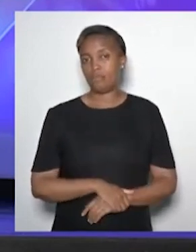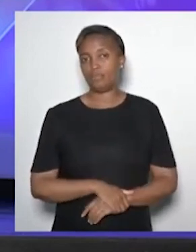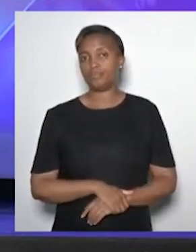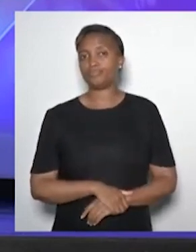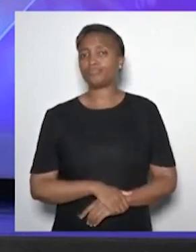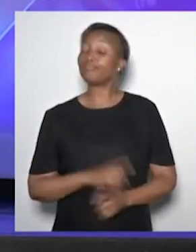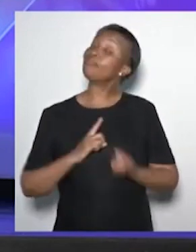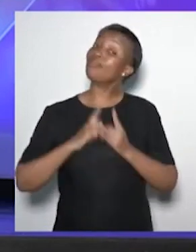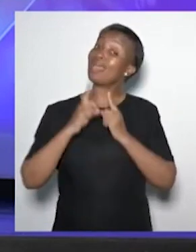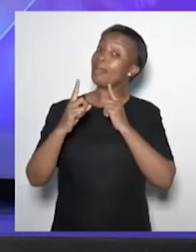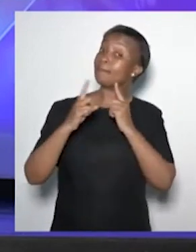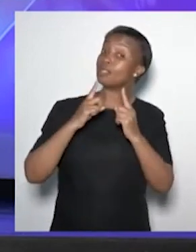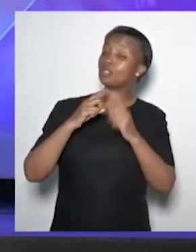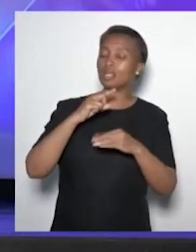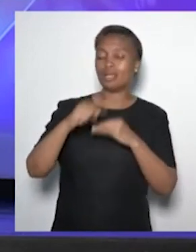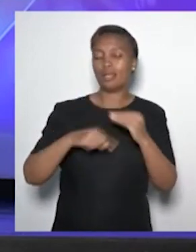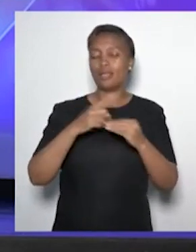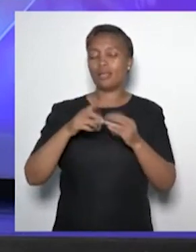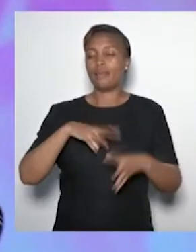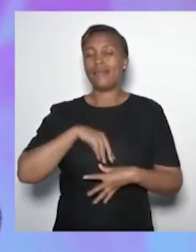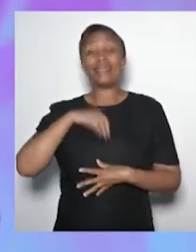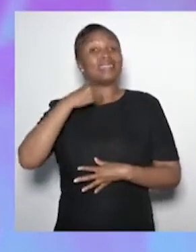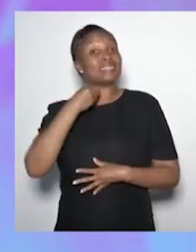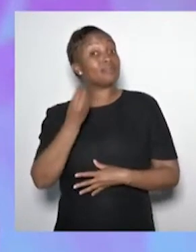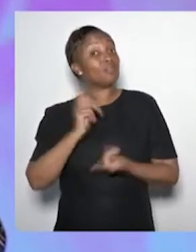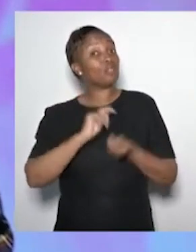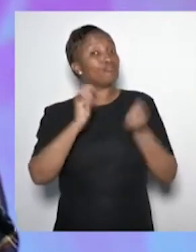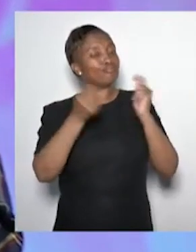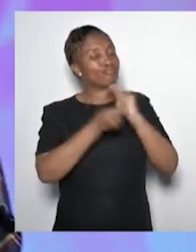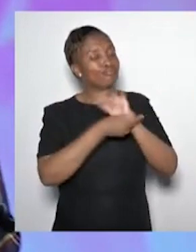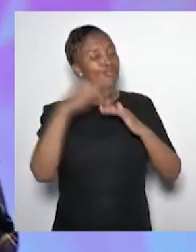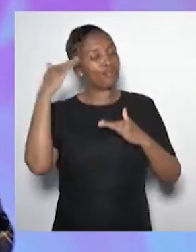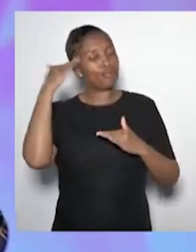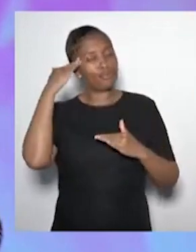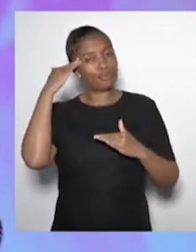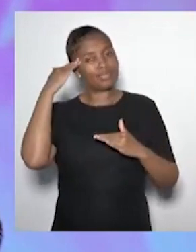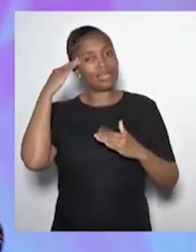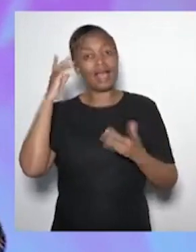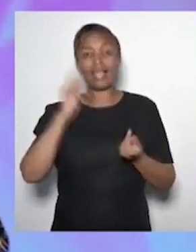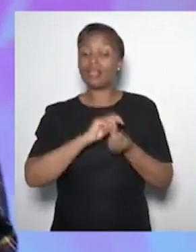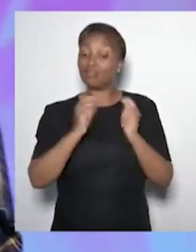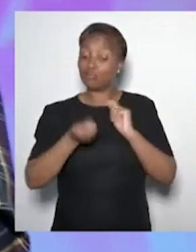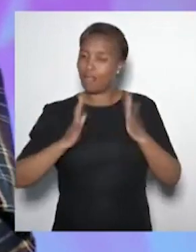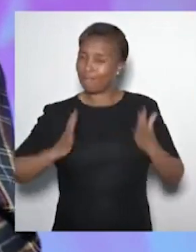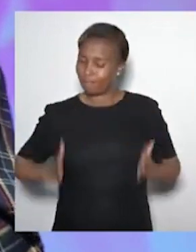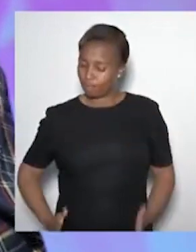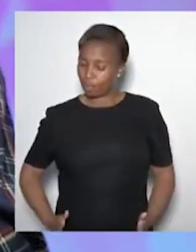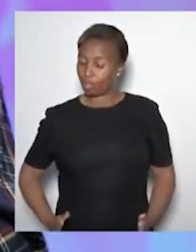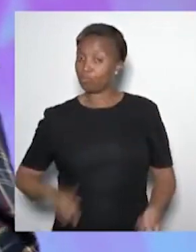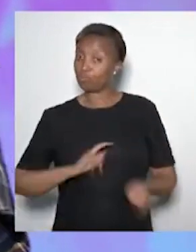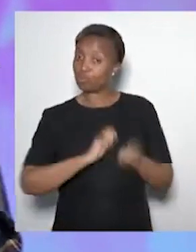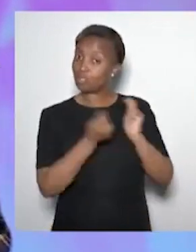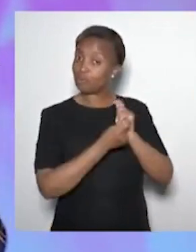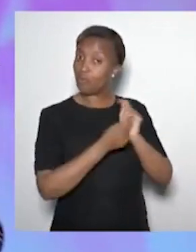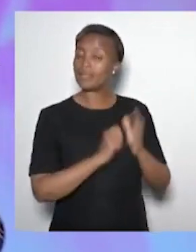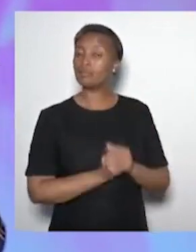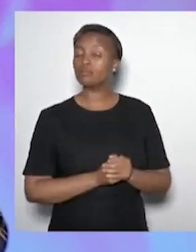I'm talking about spiritual transformation, mental transformation, physical